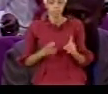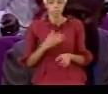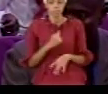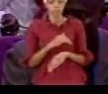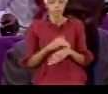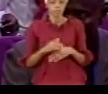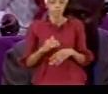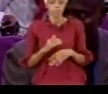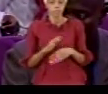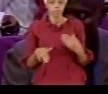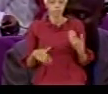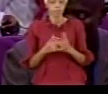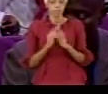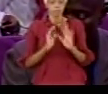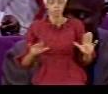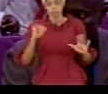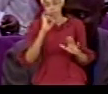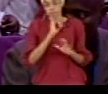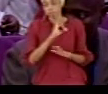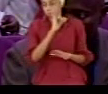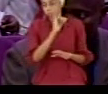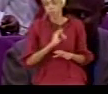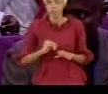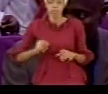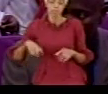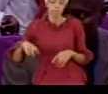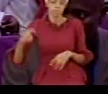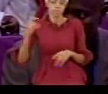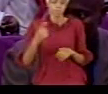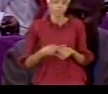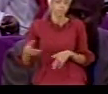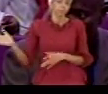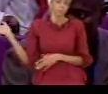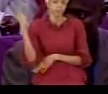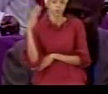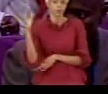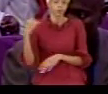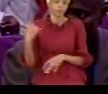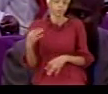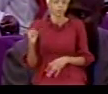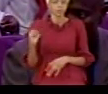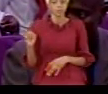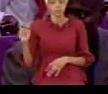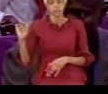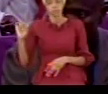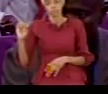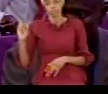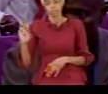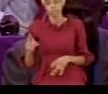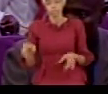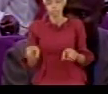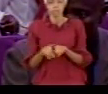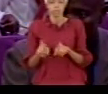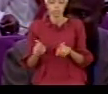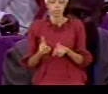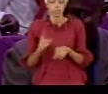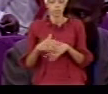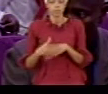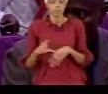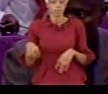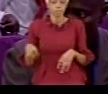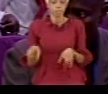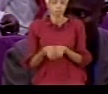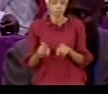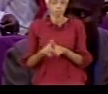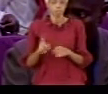and all the congregation of the children of Israel journeyed from the wilderness of Sin after their journeys, according to the commandment of the